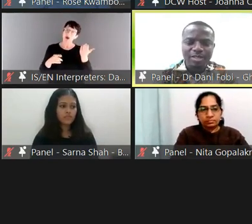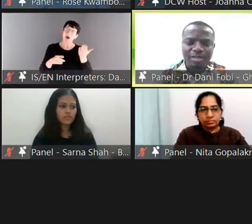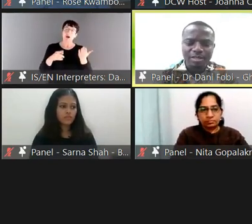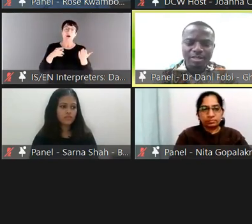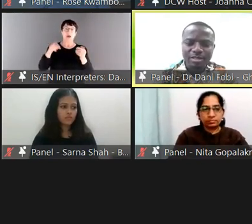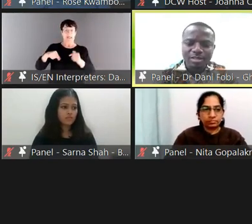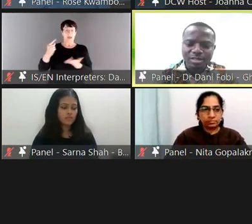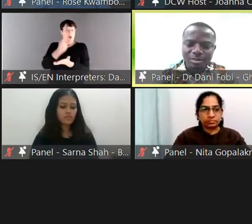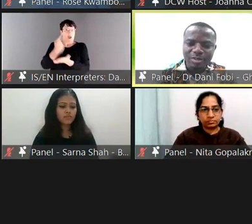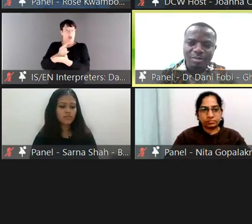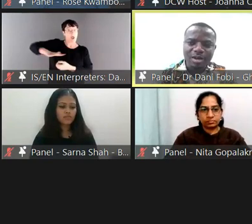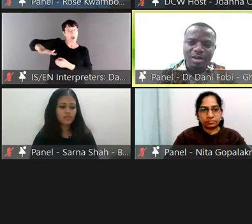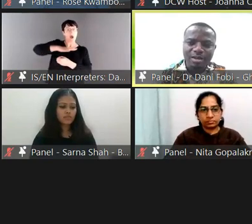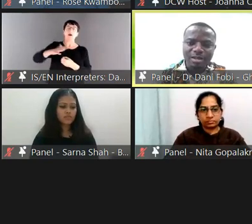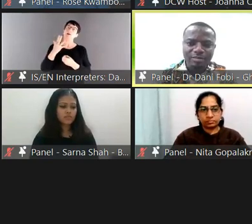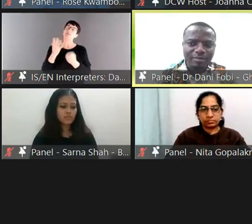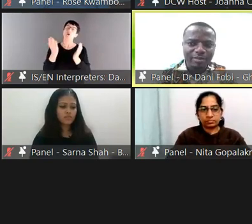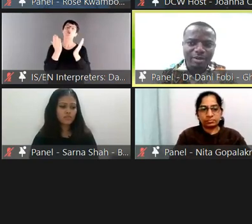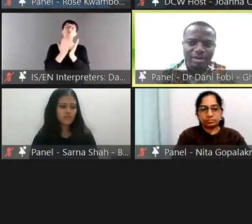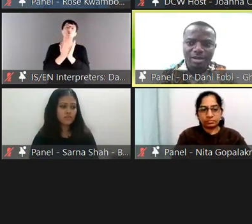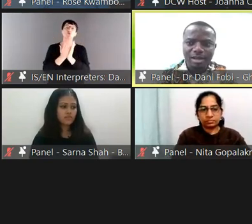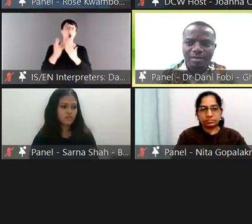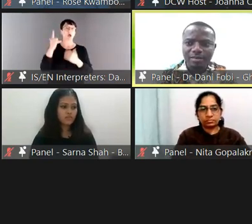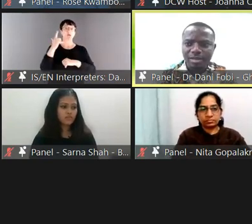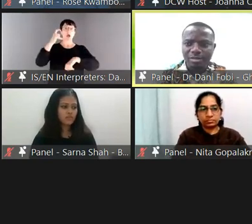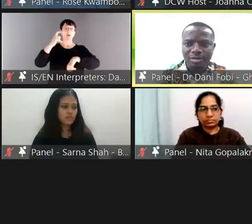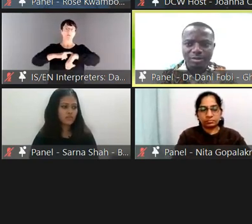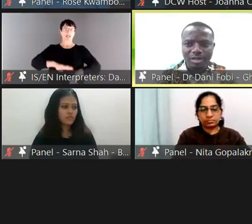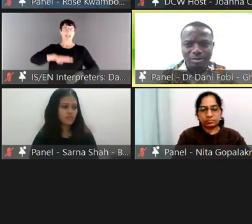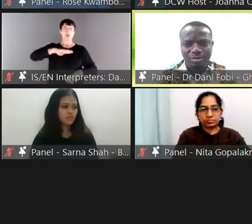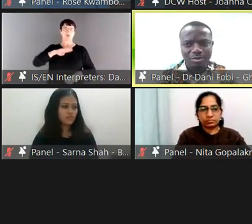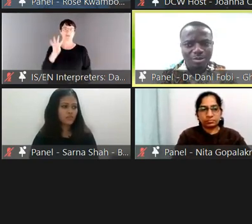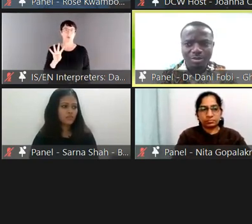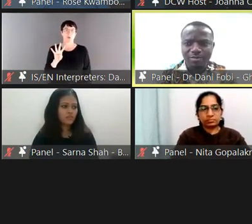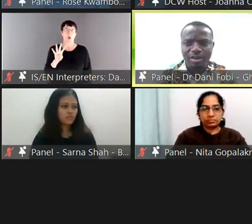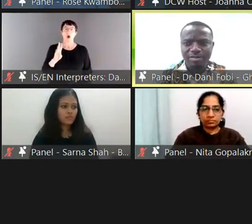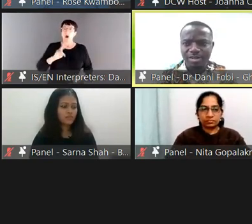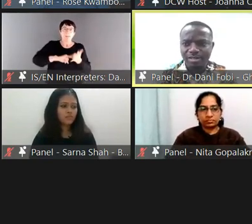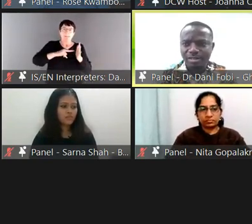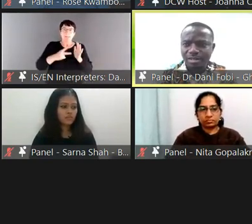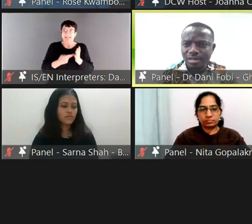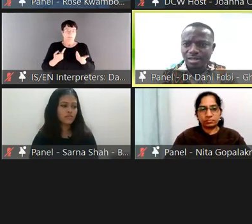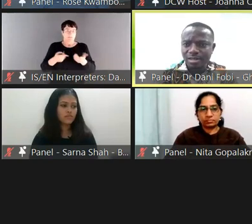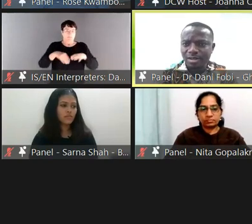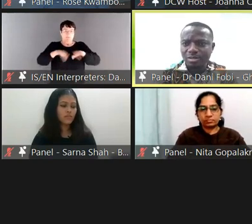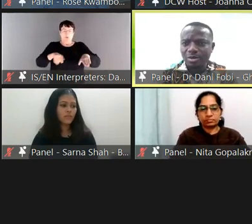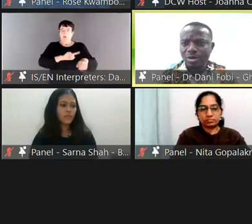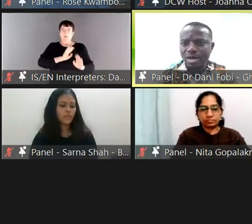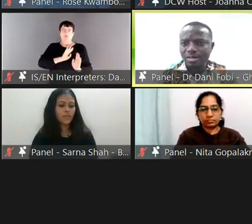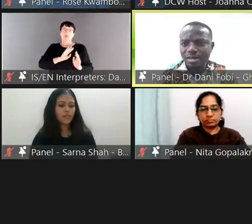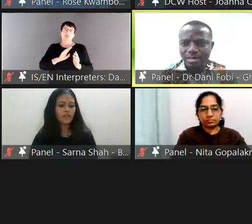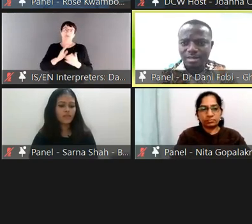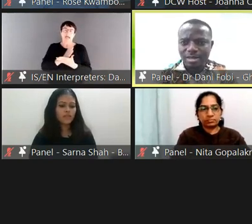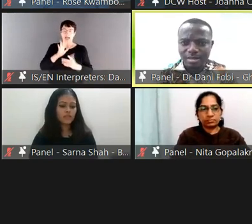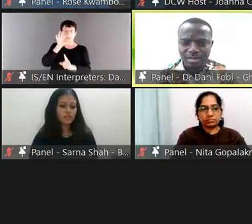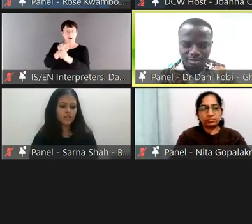I've mentioned, some of them are identified very late in life. And so they get to school maybe 5, 6, and even as old